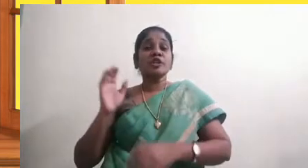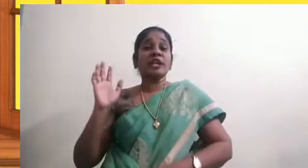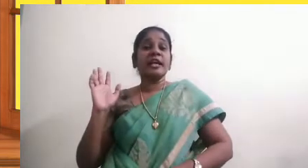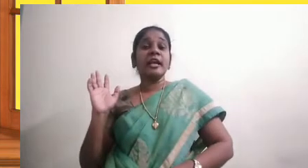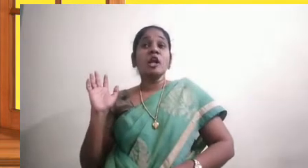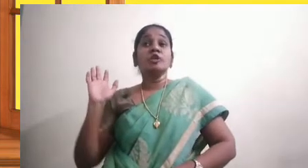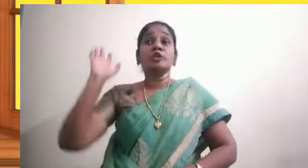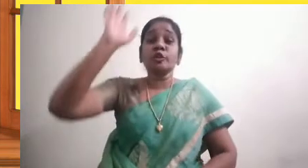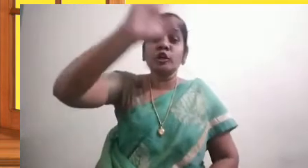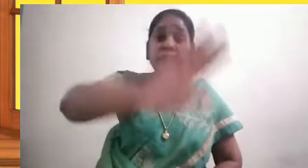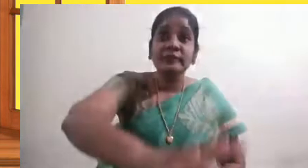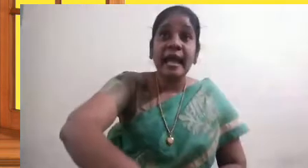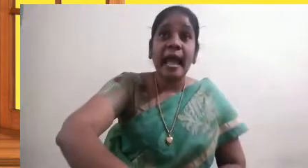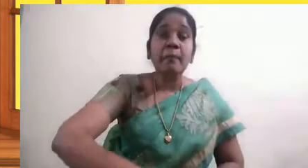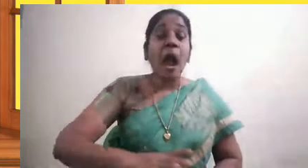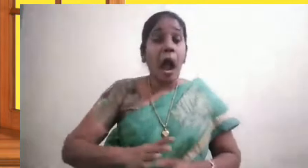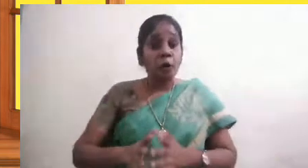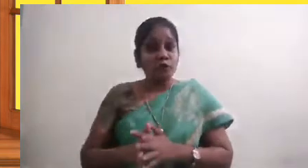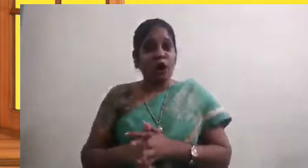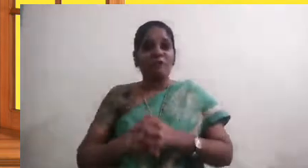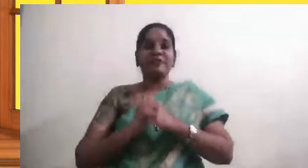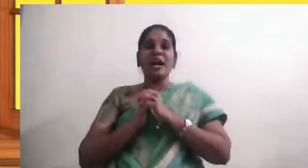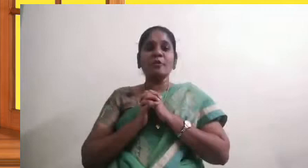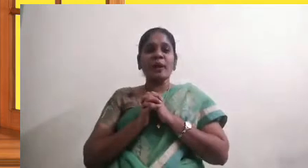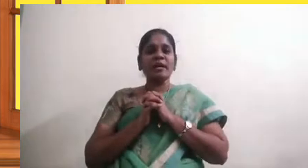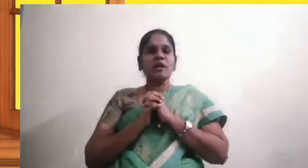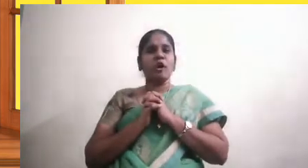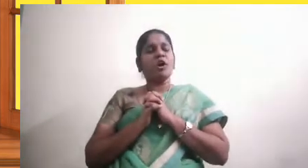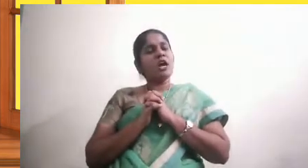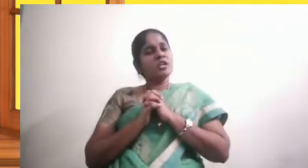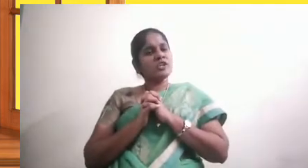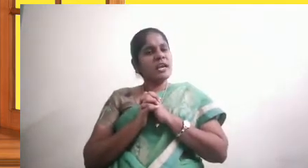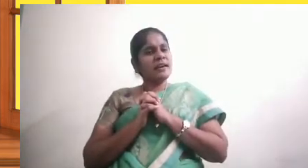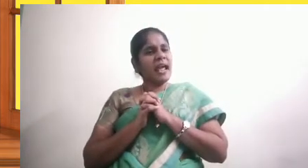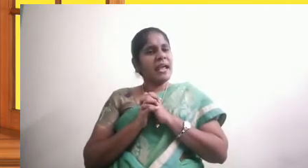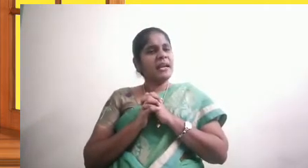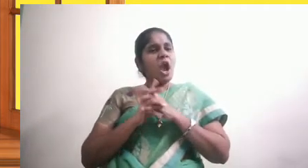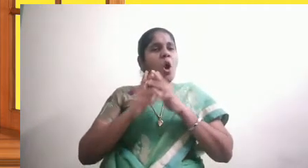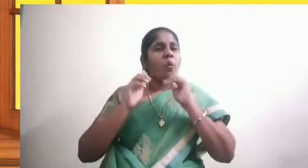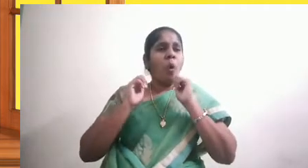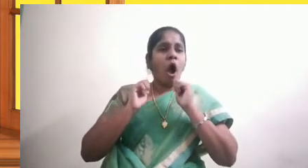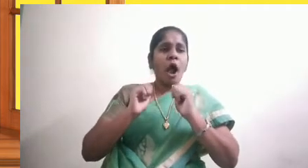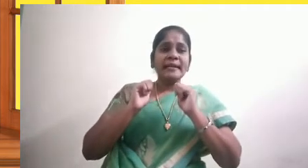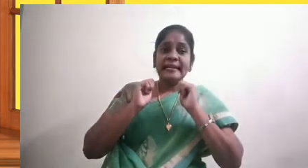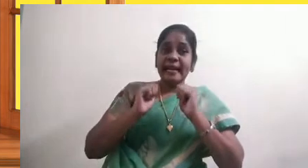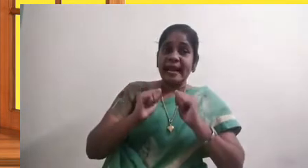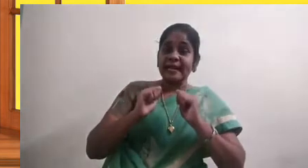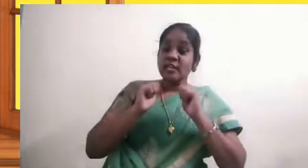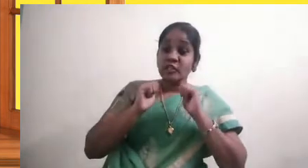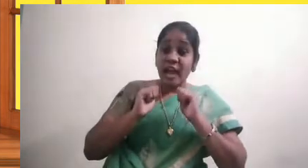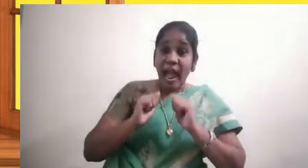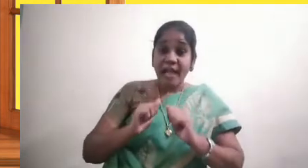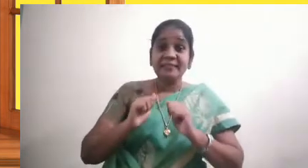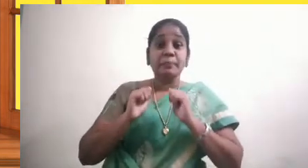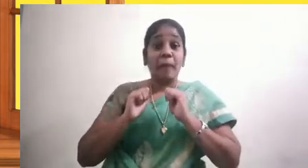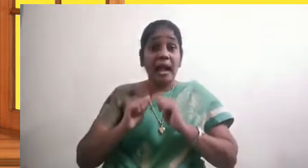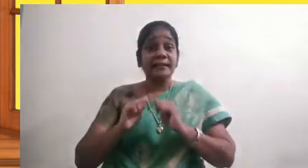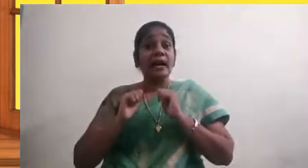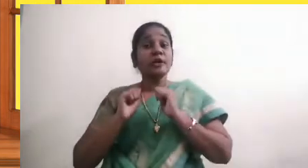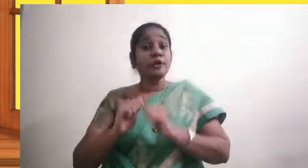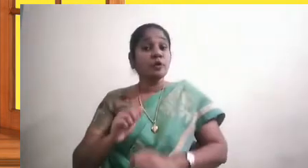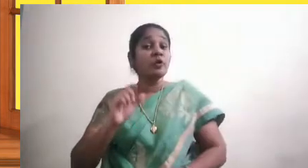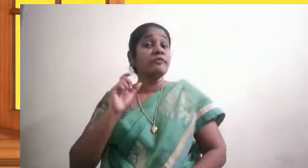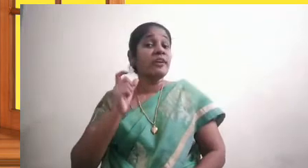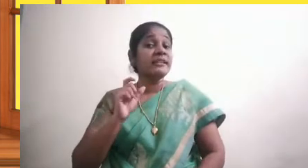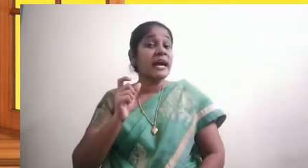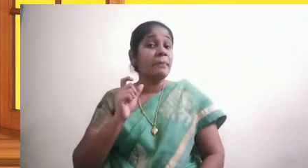So she threw them out of the window. Children, what did Jack's